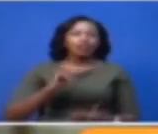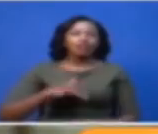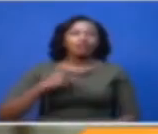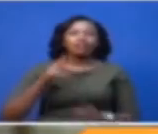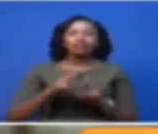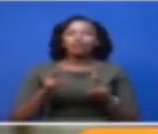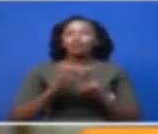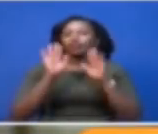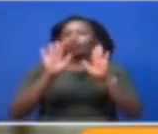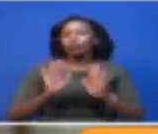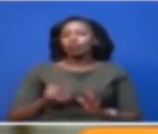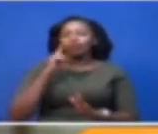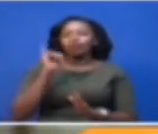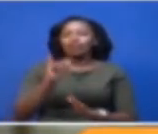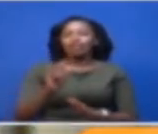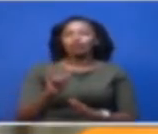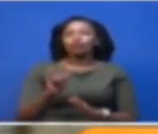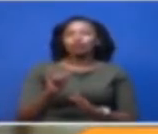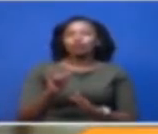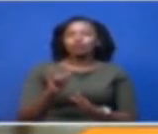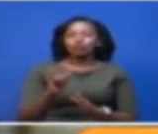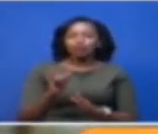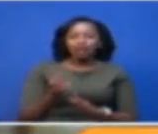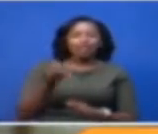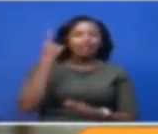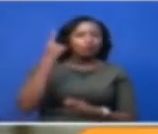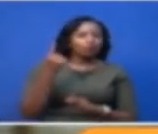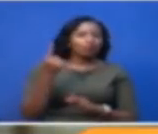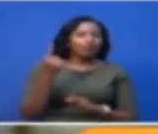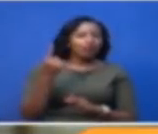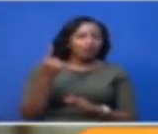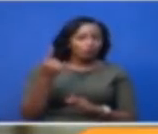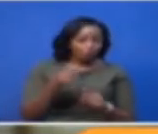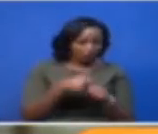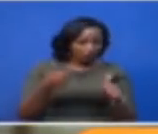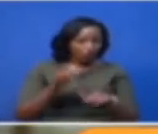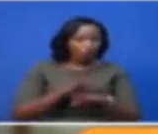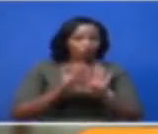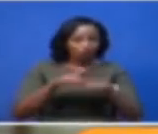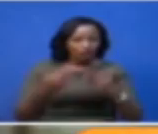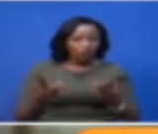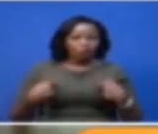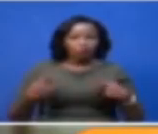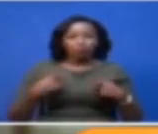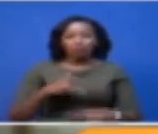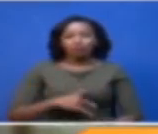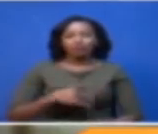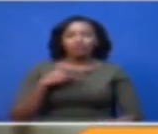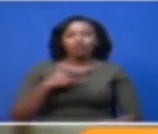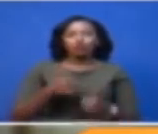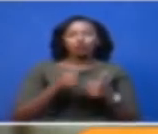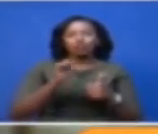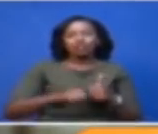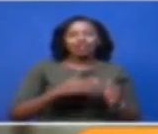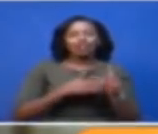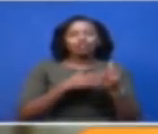for that mood to be captured as how people feel, and not necessarily be reduced to great, positive, this and that and that,